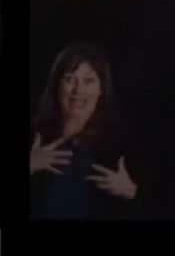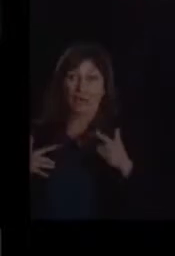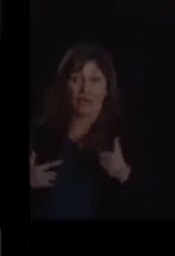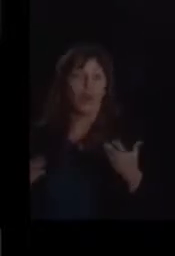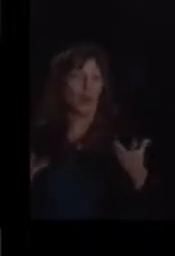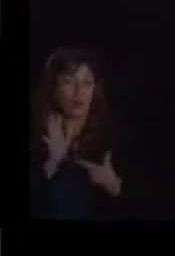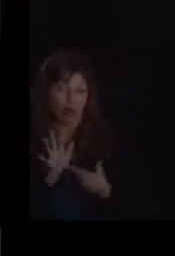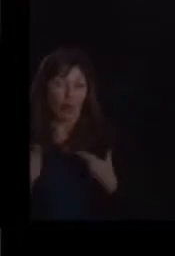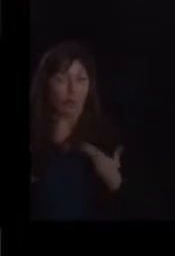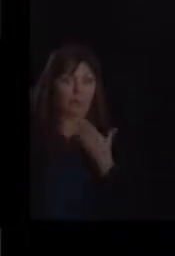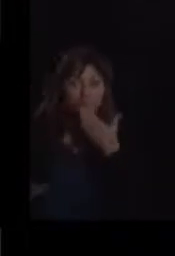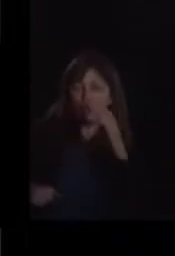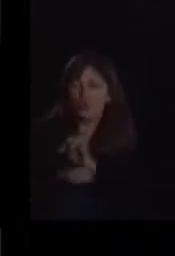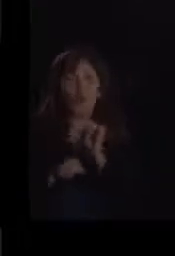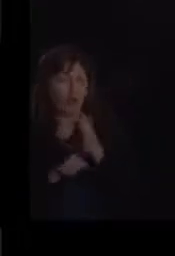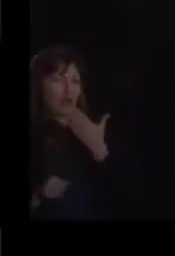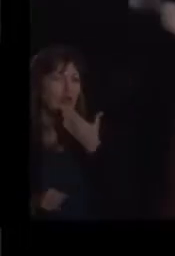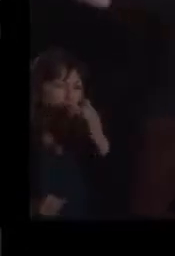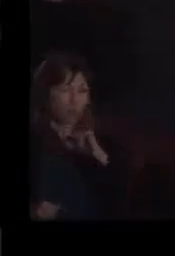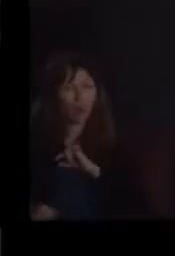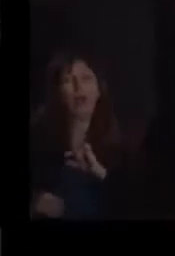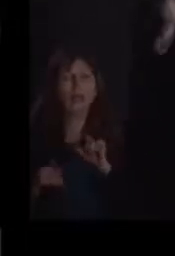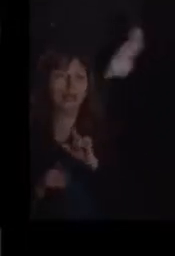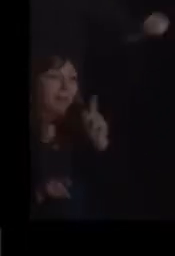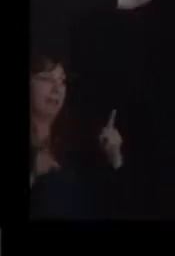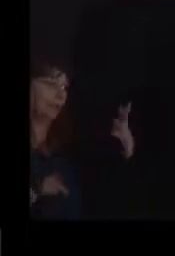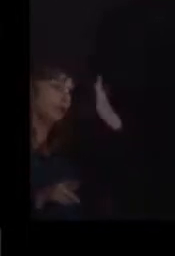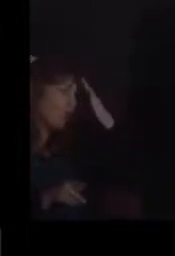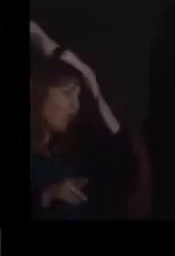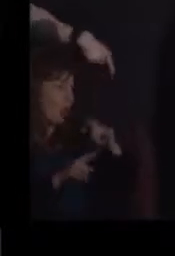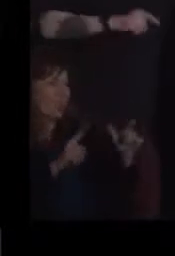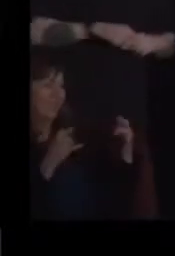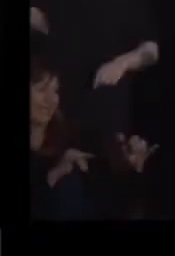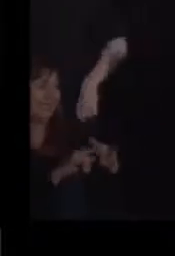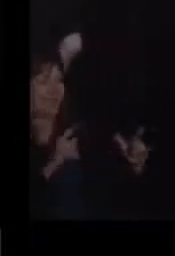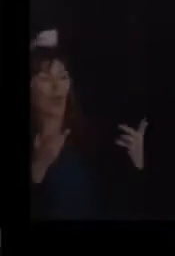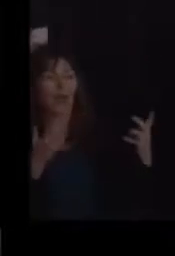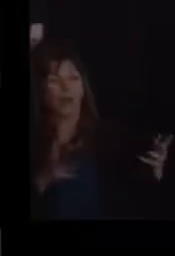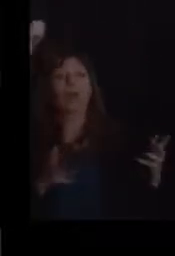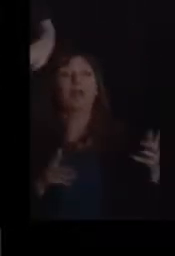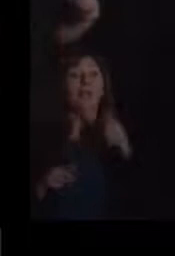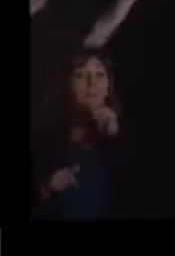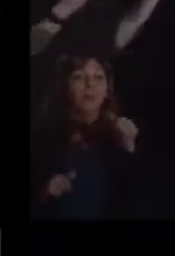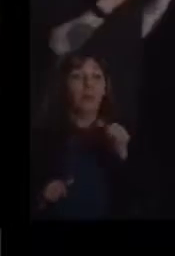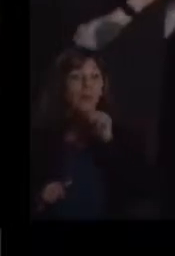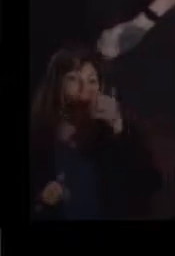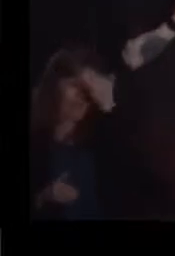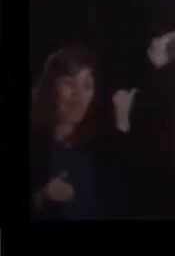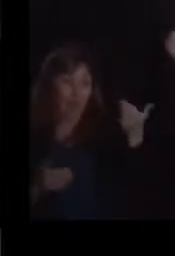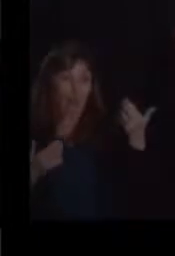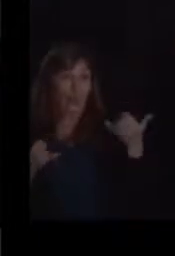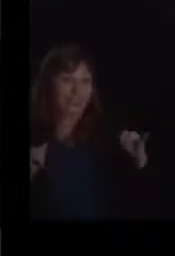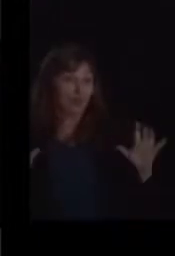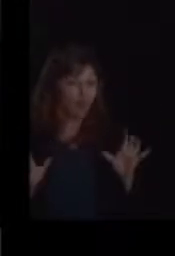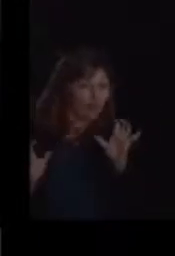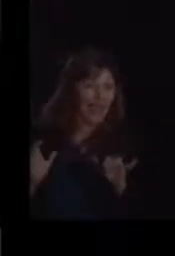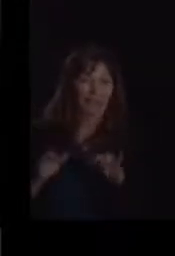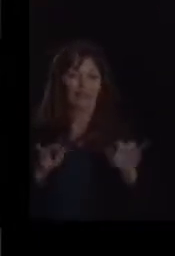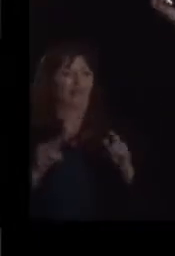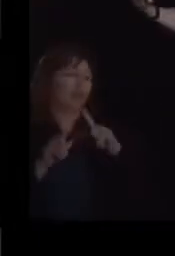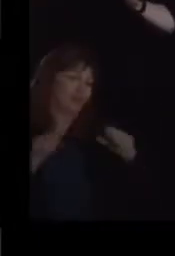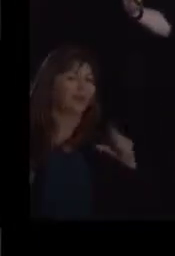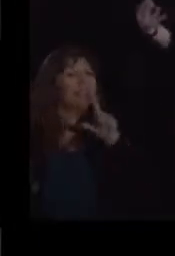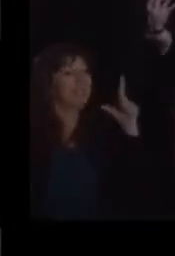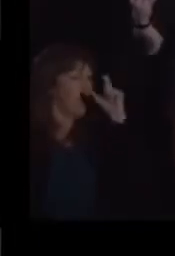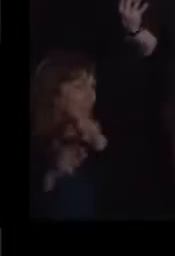want to reassure them that you know what you're doing with the stuff that people do know, but also you want to say, but don't just think of us for this, think of us for this. So it's like this really sort of